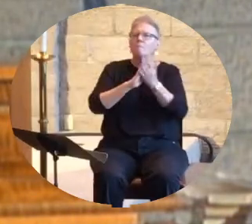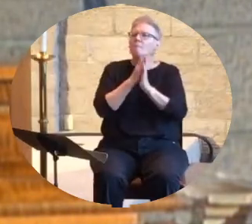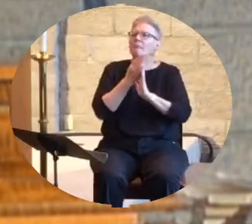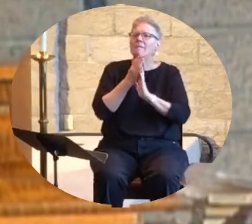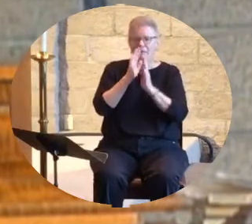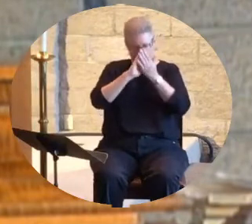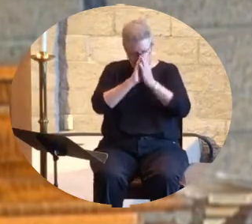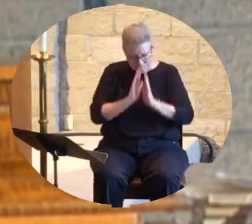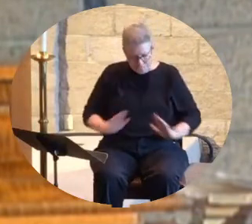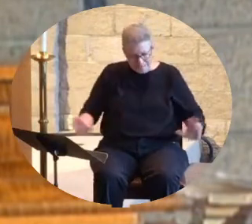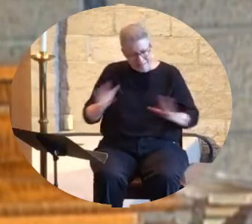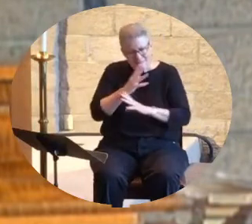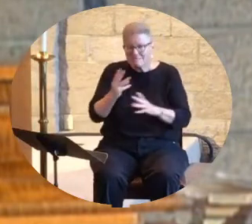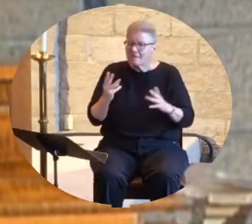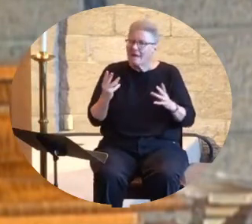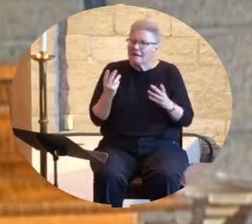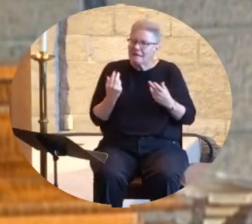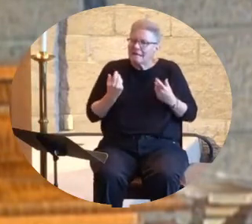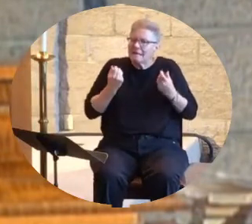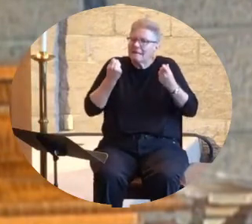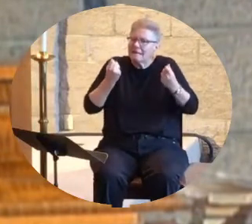am love.